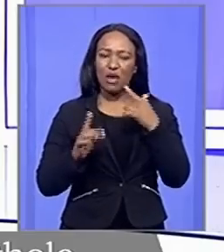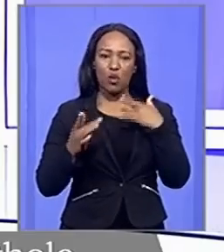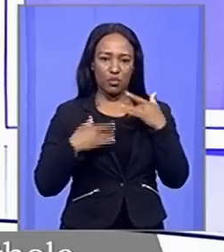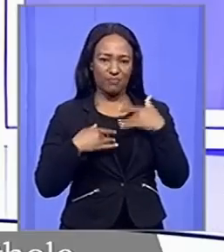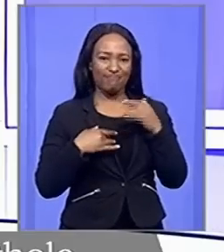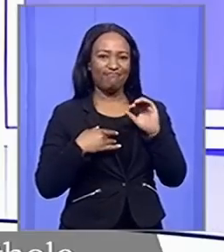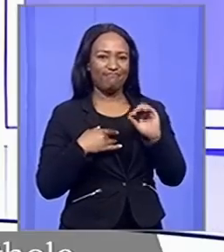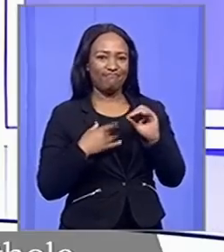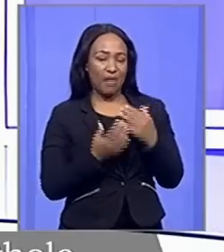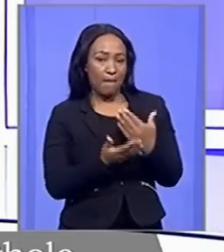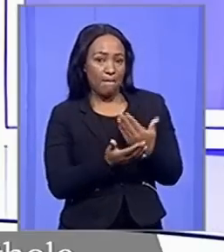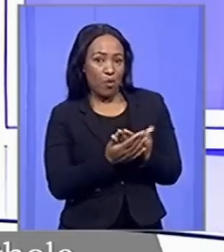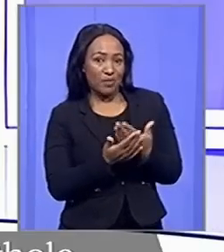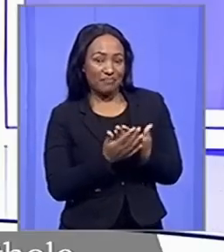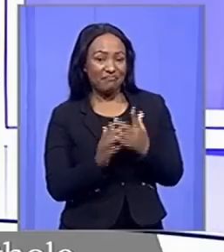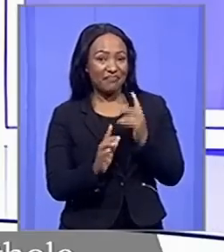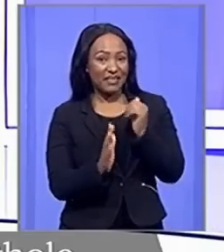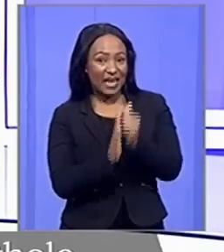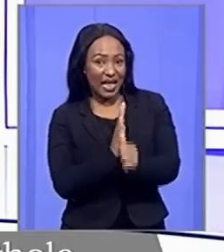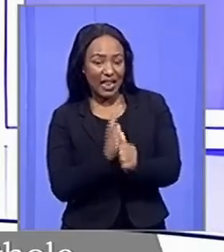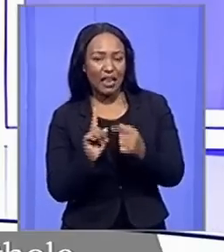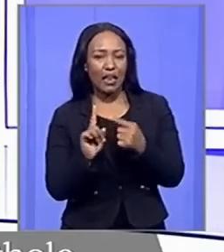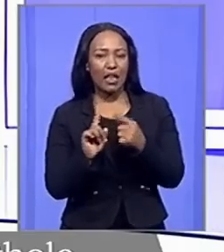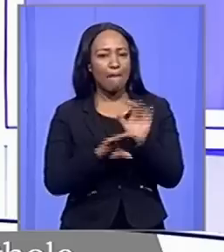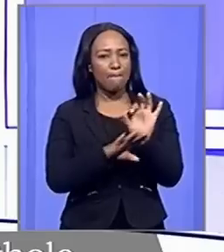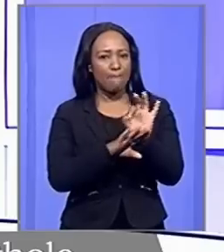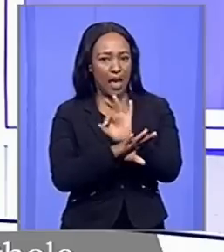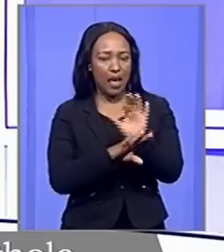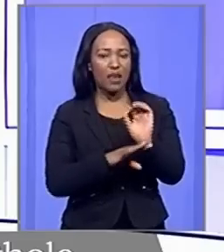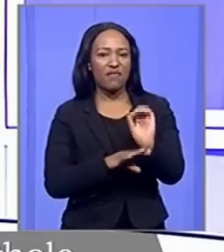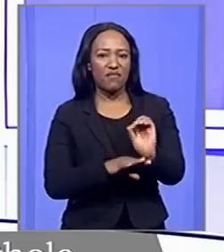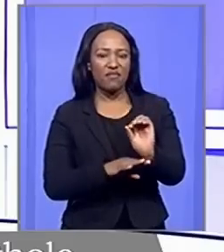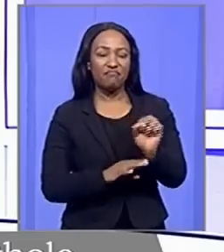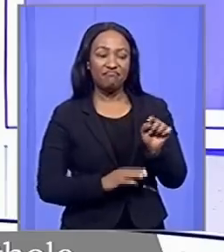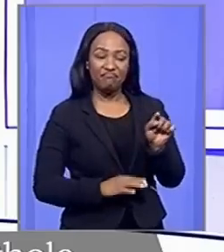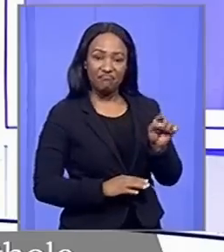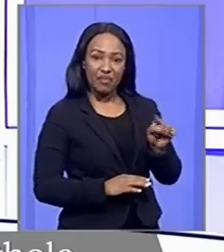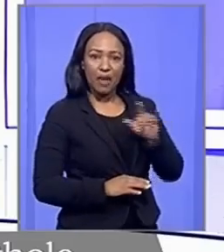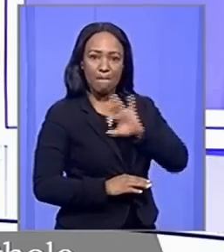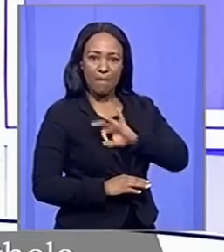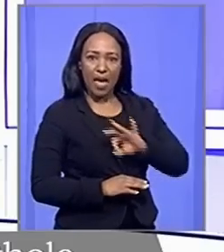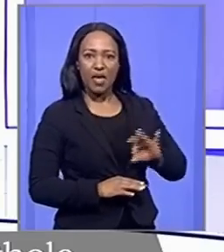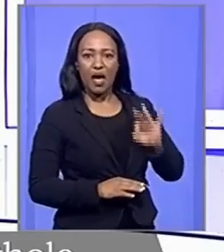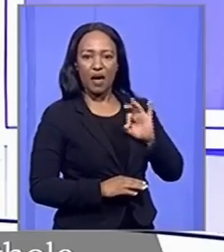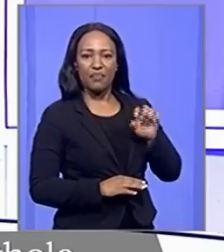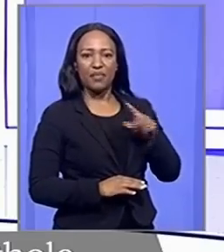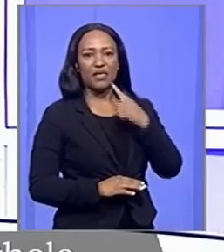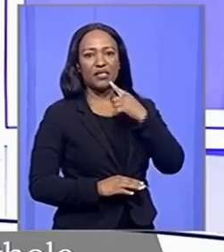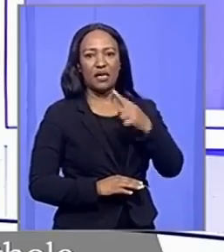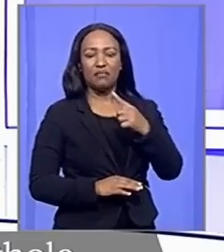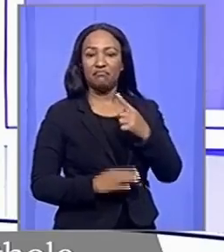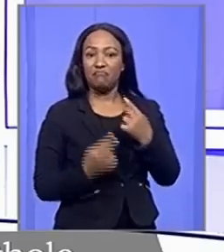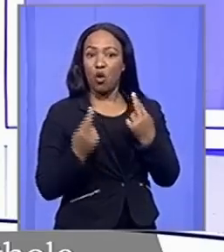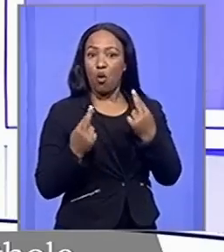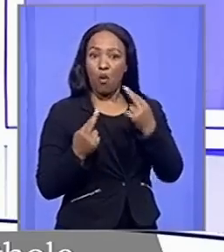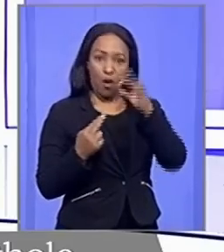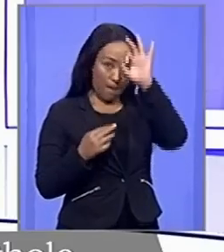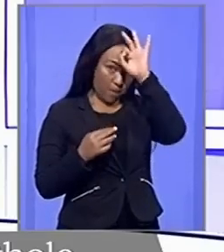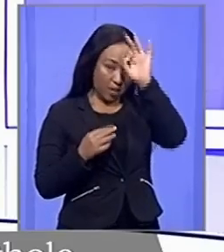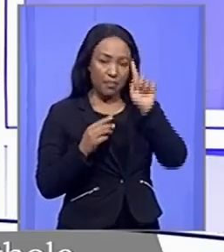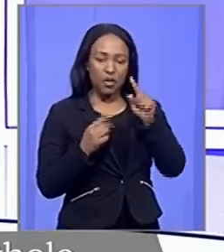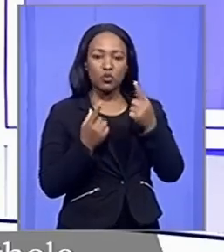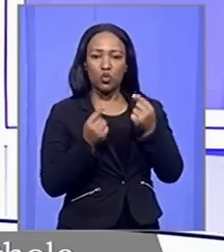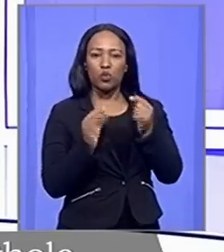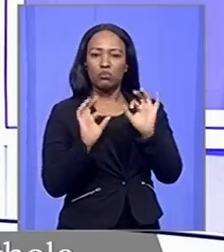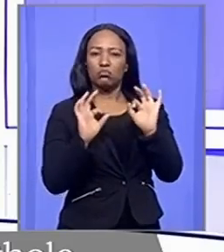kgonagalo ya gore polao ye e ka ba e be e rulagantšwe. Kwamanda o re ba holofela gore maphodisa a tla dira ka gohle-gohle go